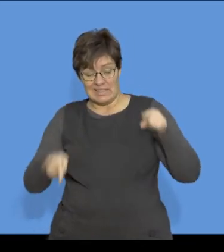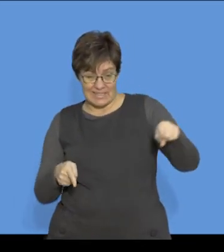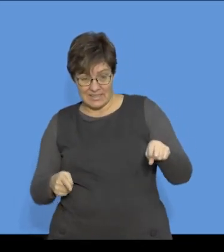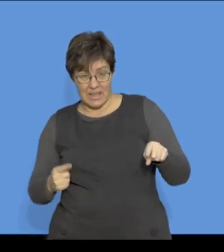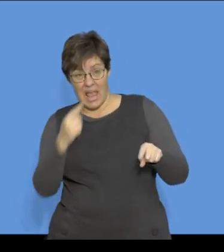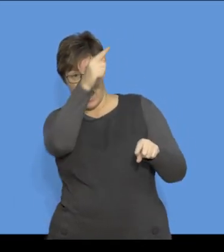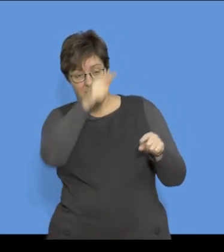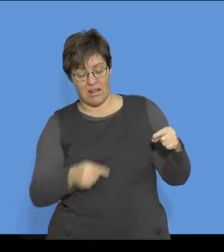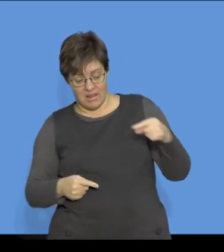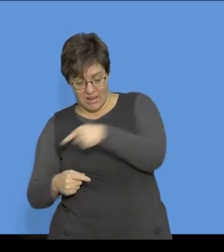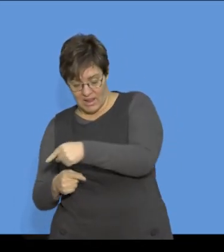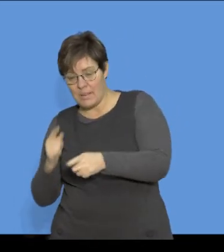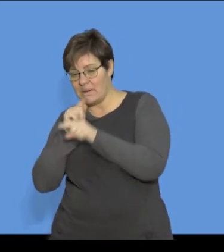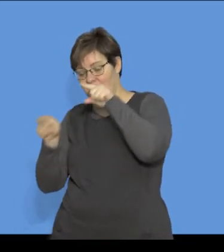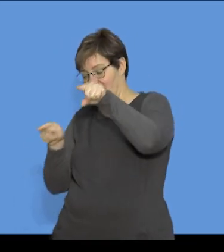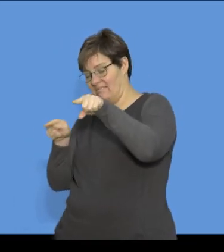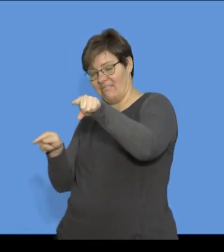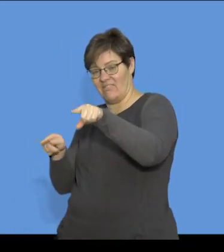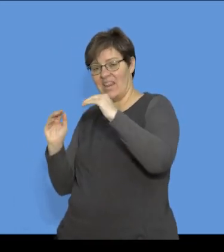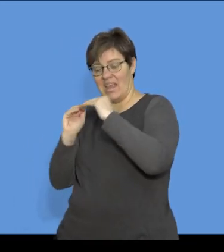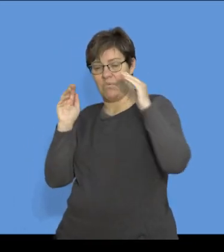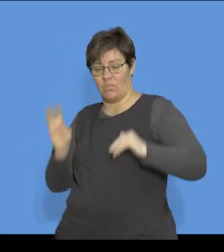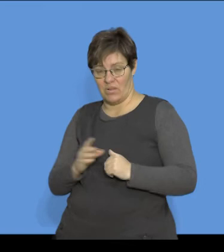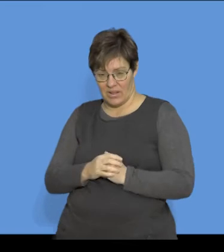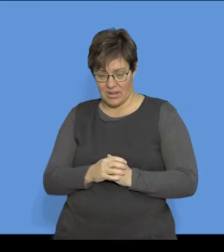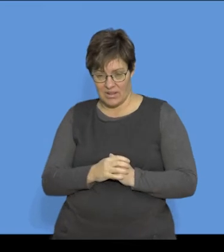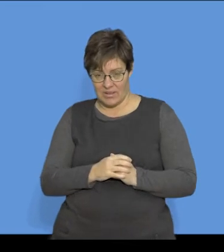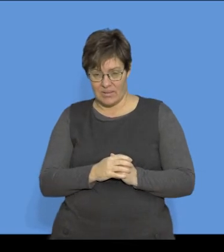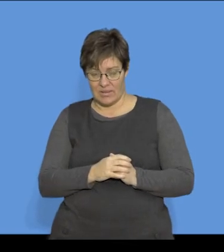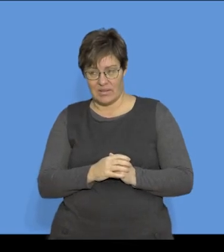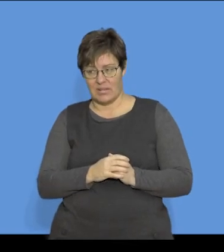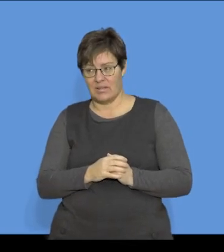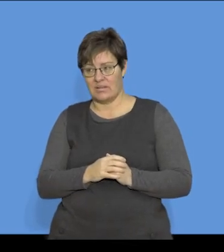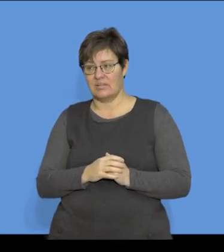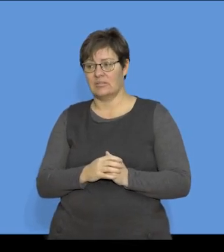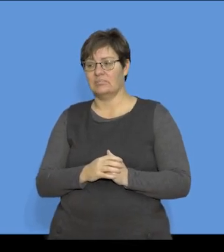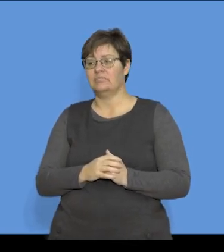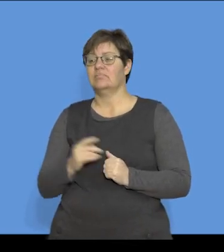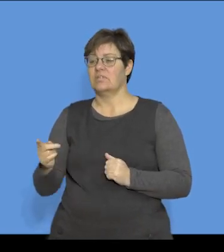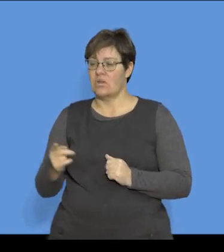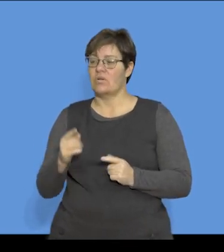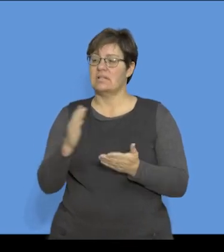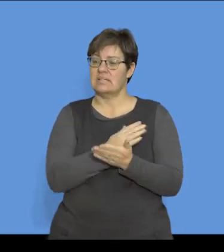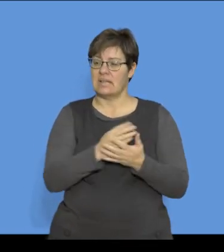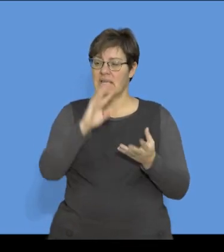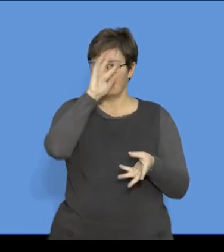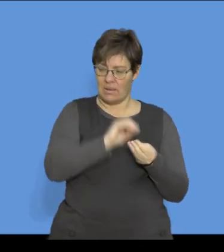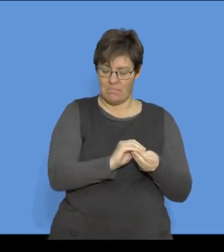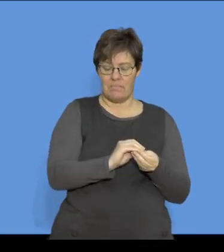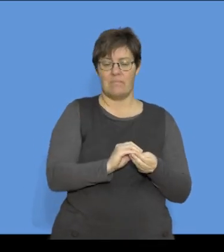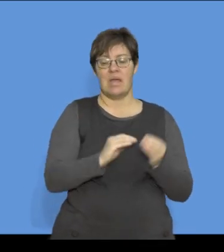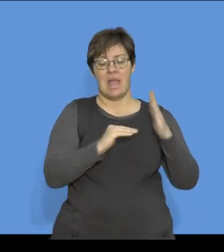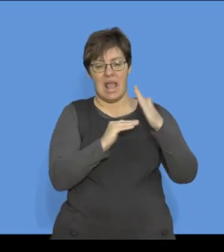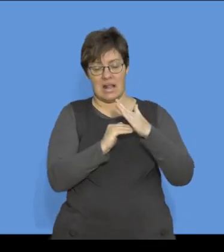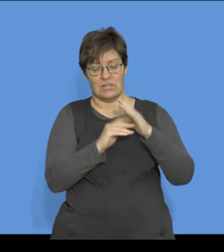be equal. This is a property that we've spoken about in this lesson where we say sum of angles in a triangle must